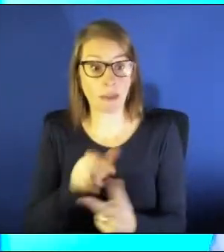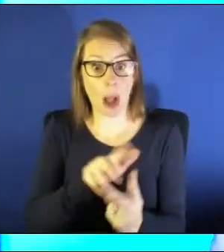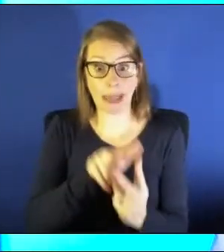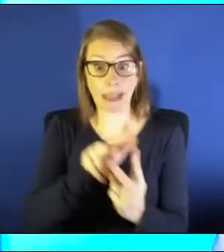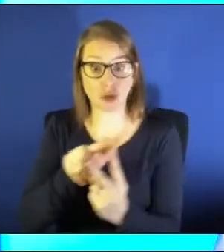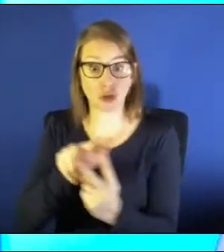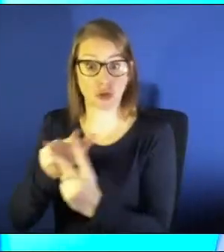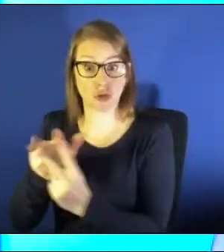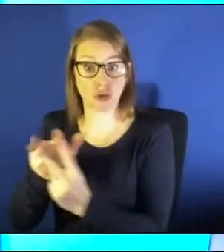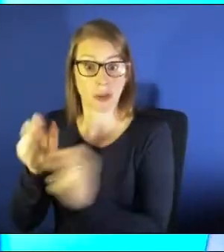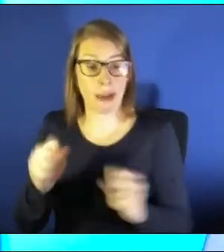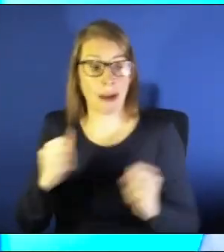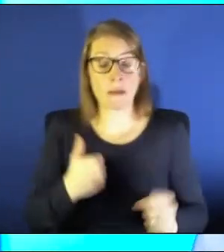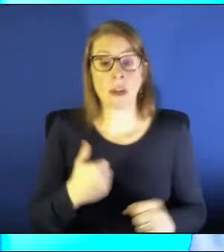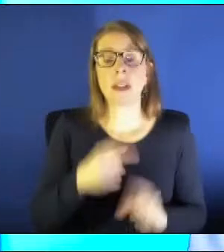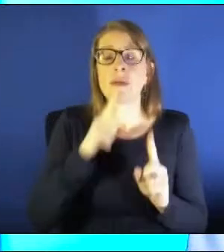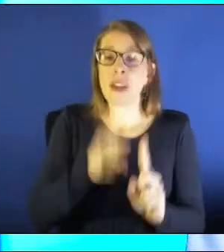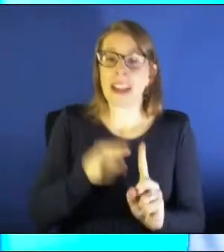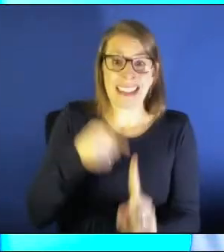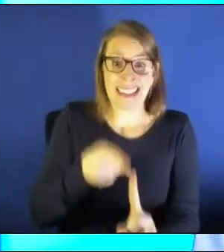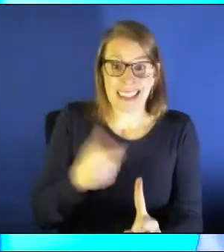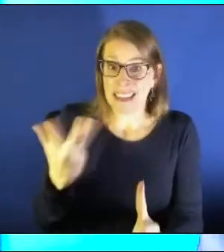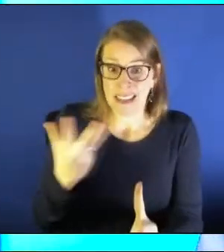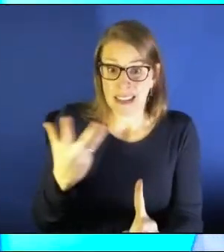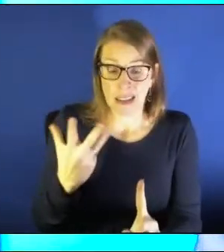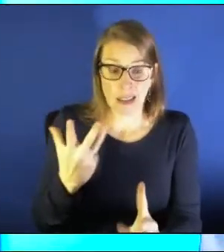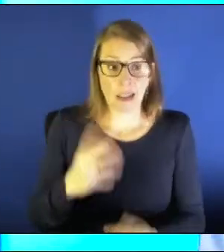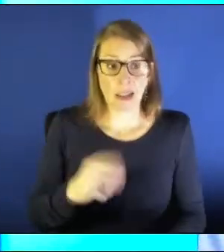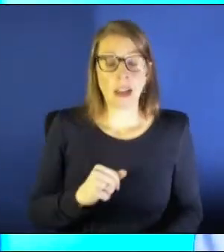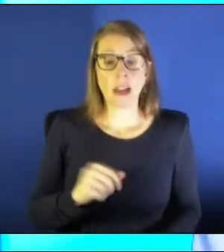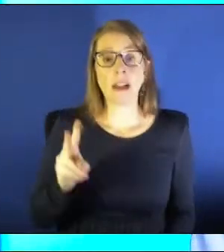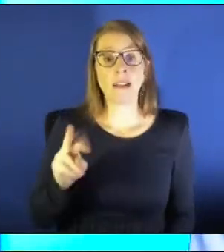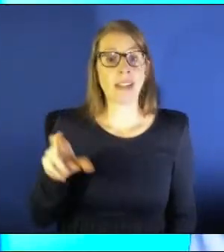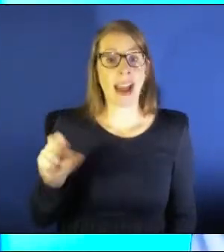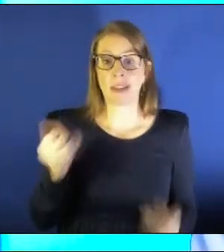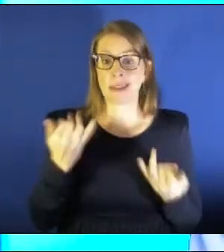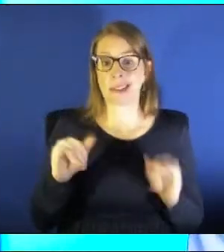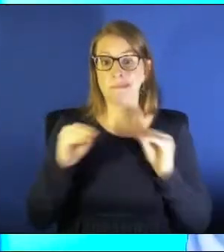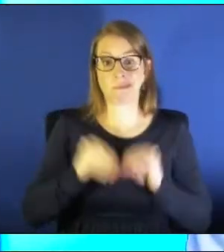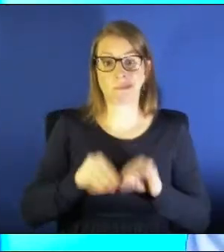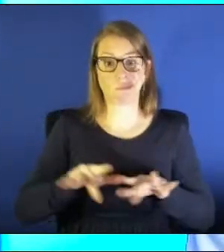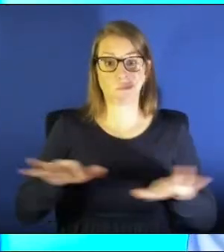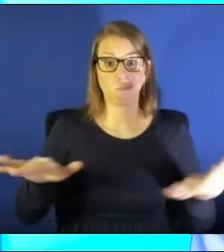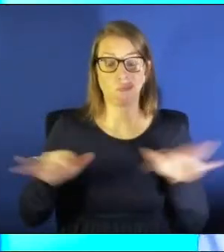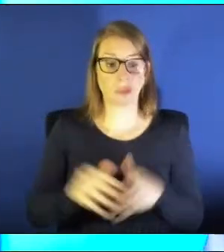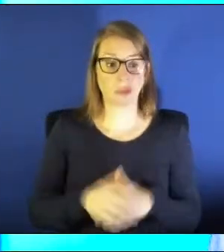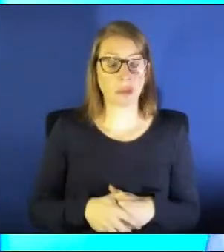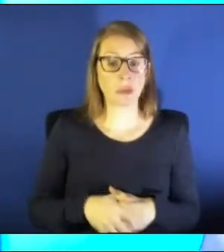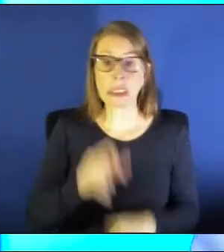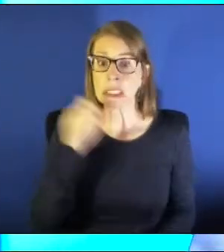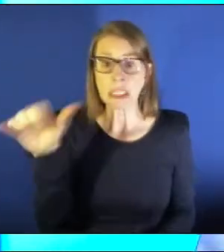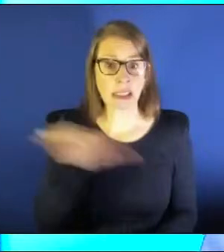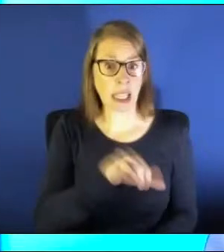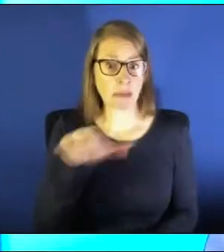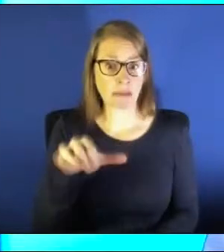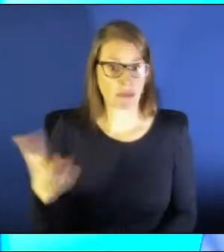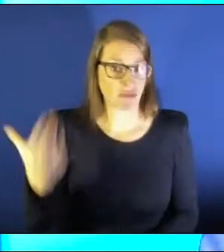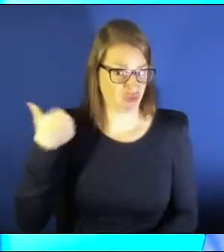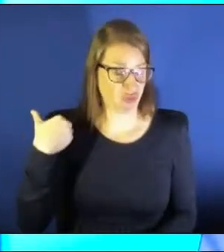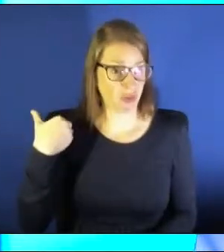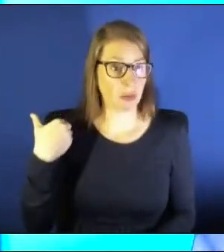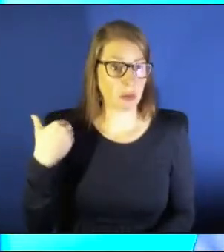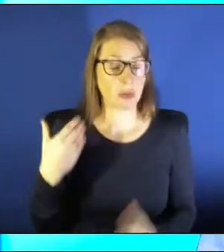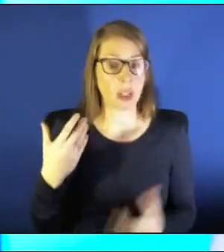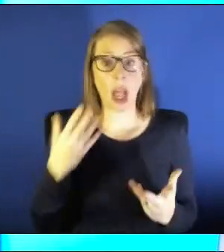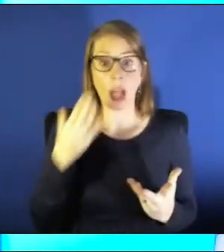the take-home message. This virus is still in widespread transmission in our community, not like it was before. And also everybody feels so much safer. I